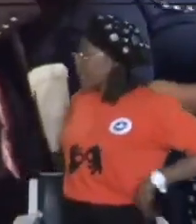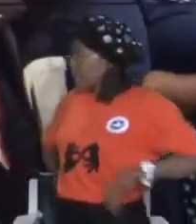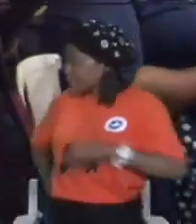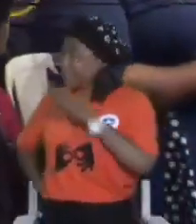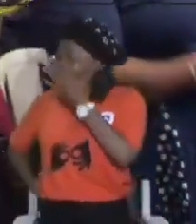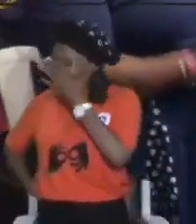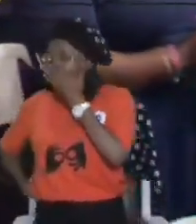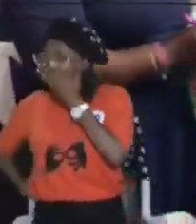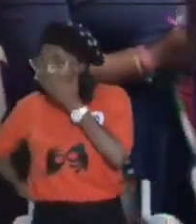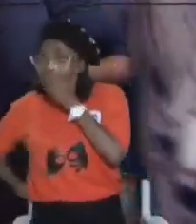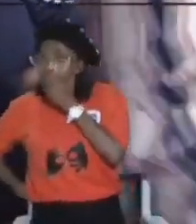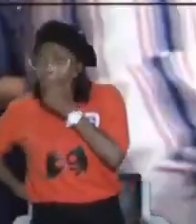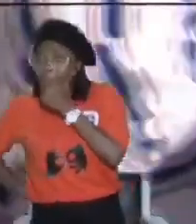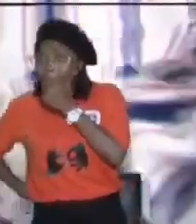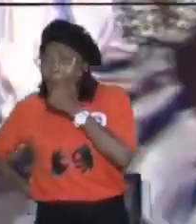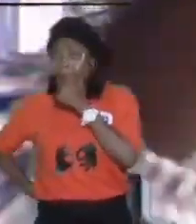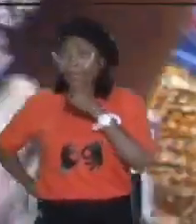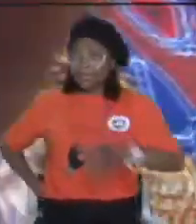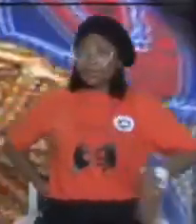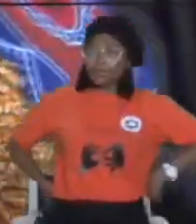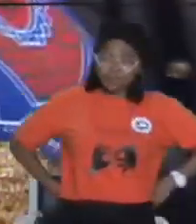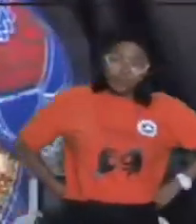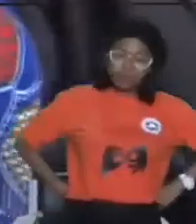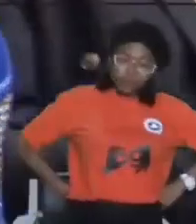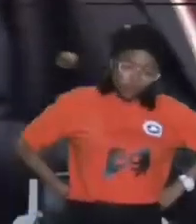How many of you are praying this prayer?